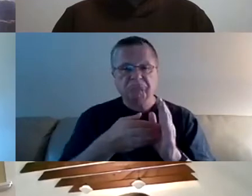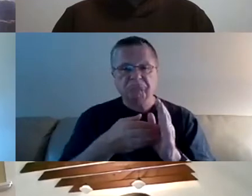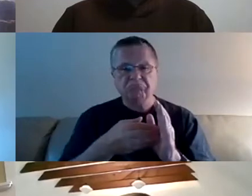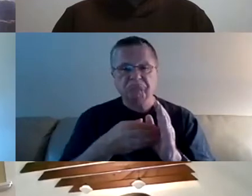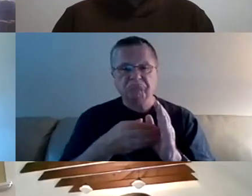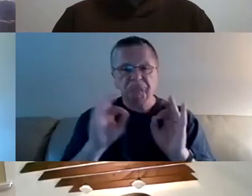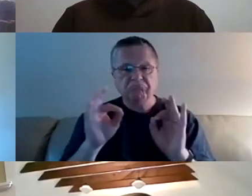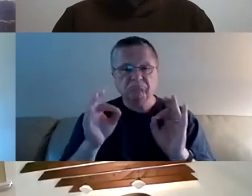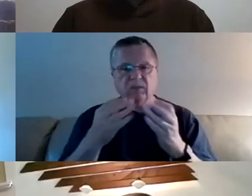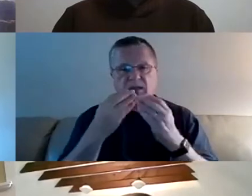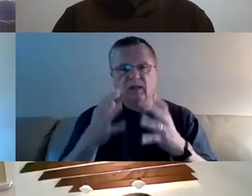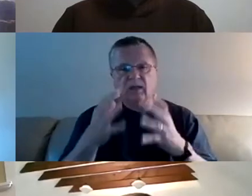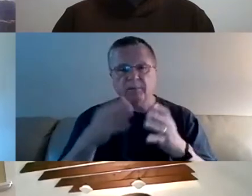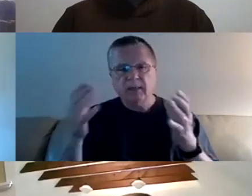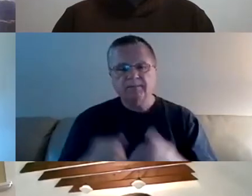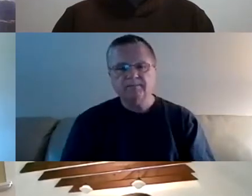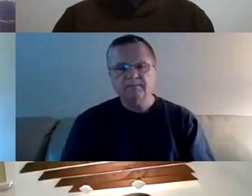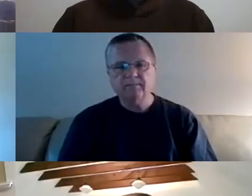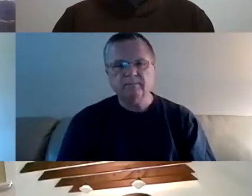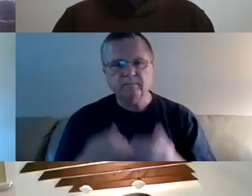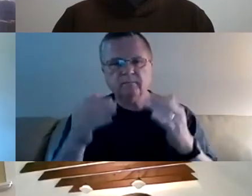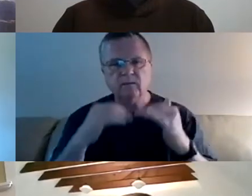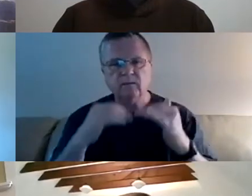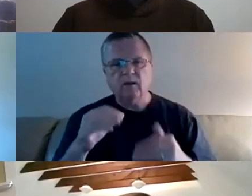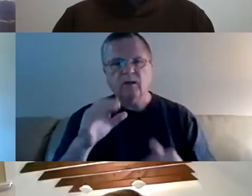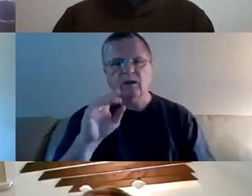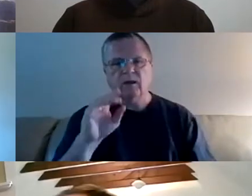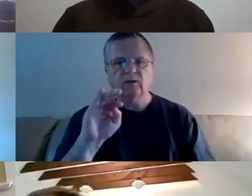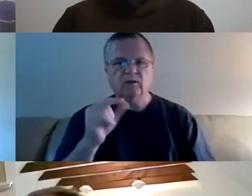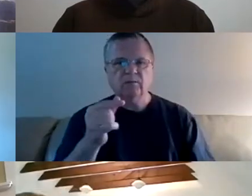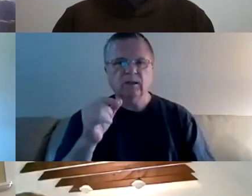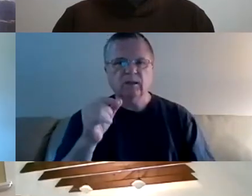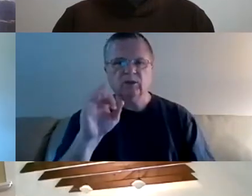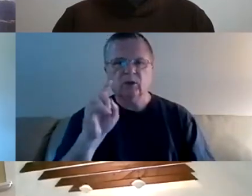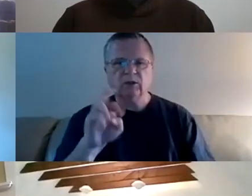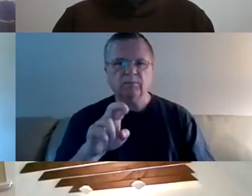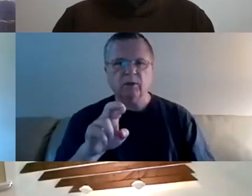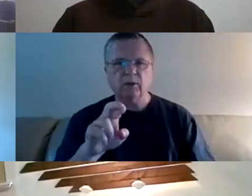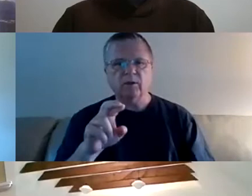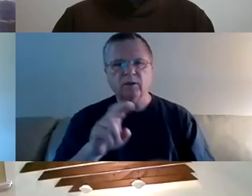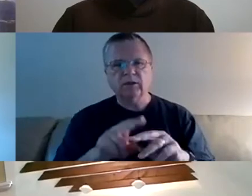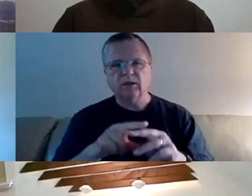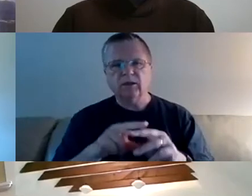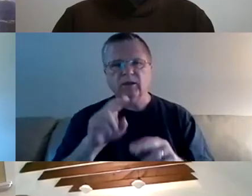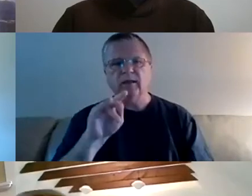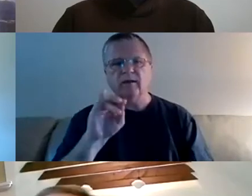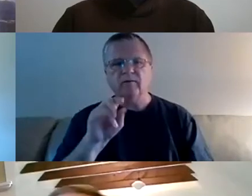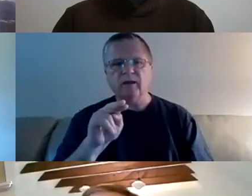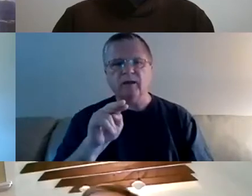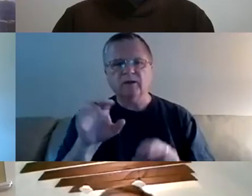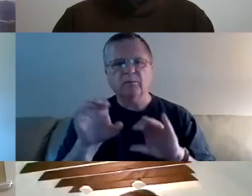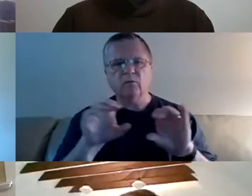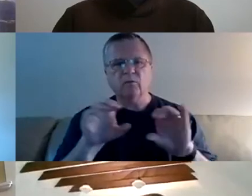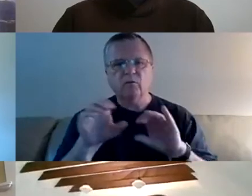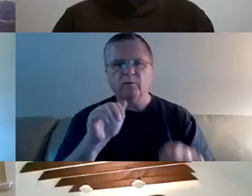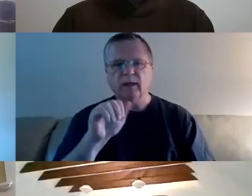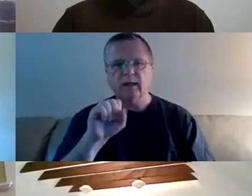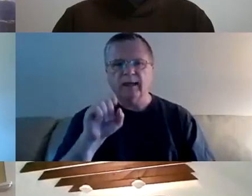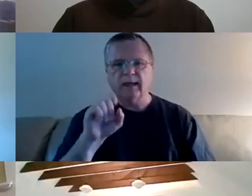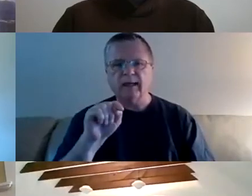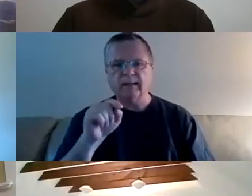Thank you very much. Takes us to Councilwoman Strasburger, Chair of Innovation, Performance, and Asset Management. Thank you, Mr.